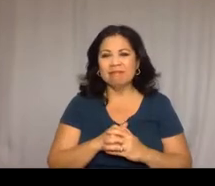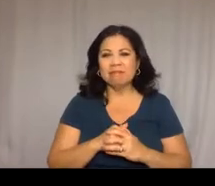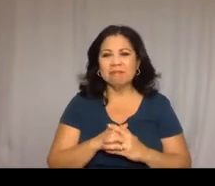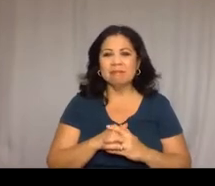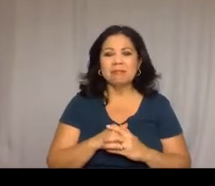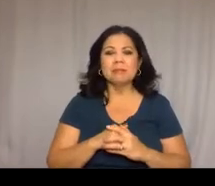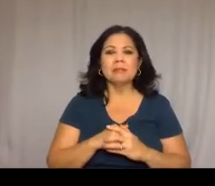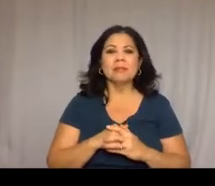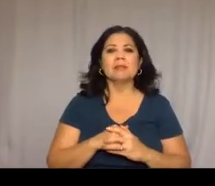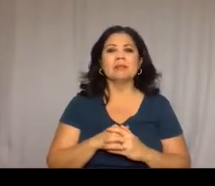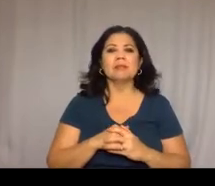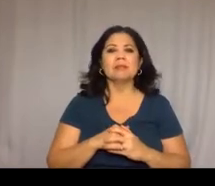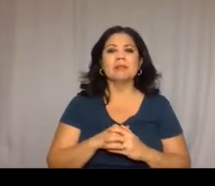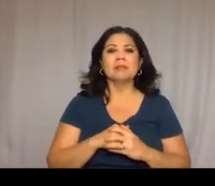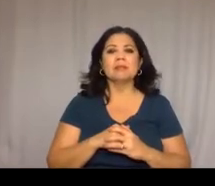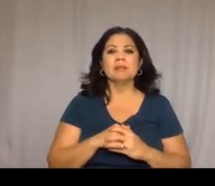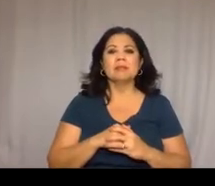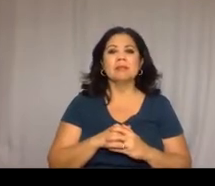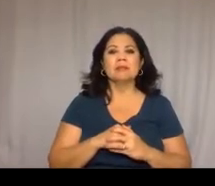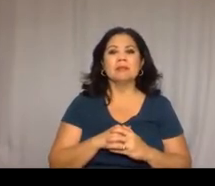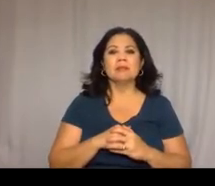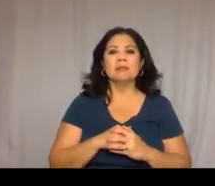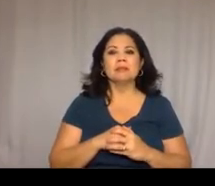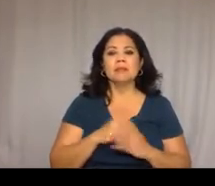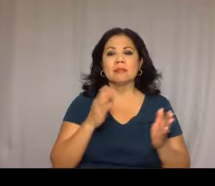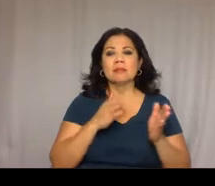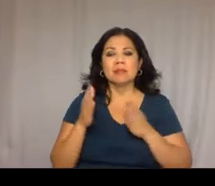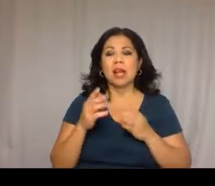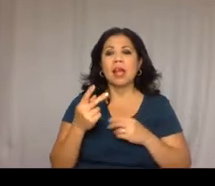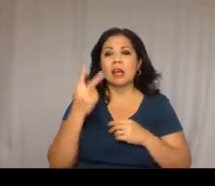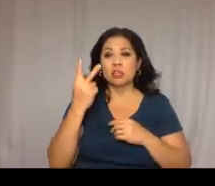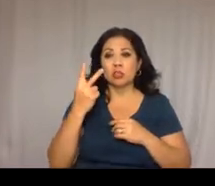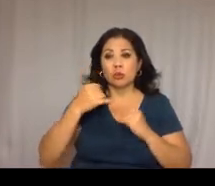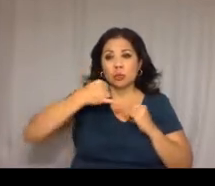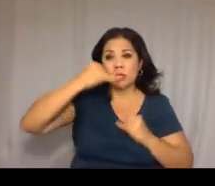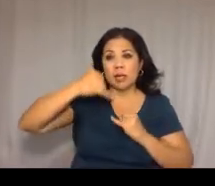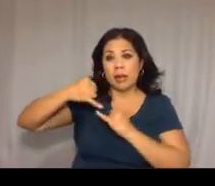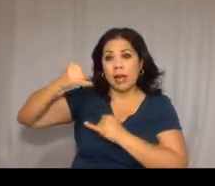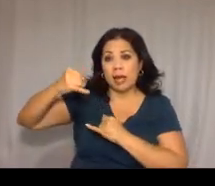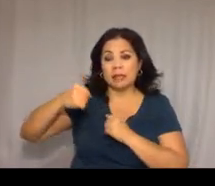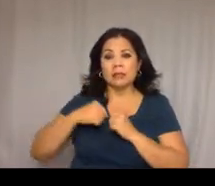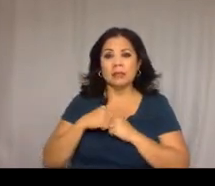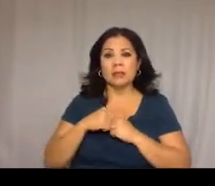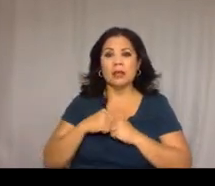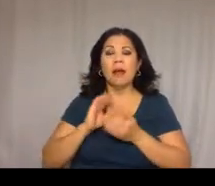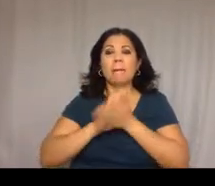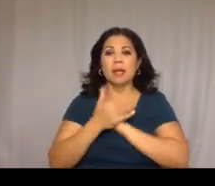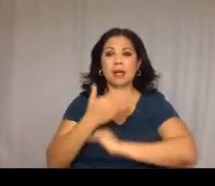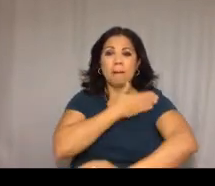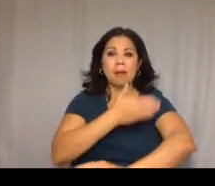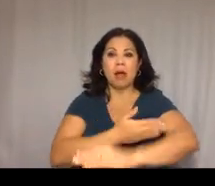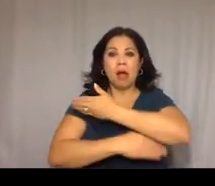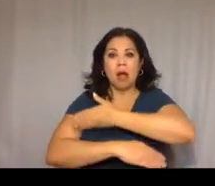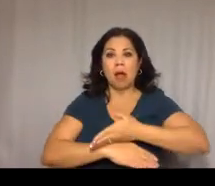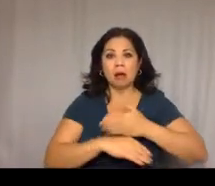got. Then the next thing I'm going to do is I'm going to make two little straight lines that will be the arms. So I'm going to put